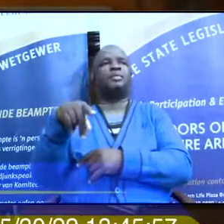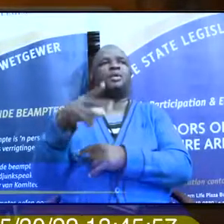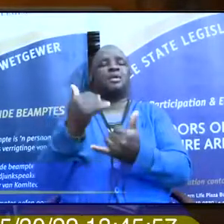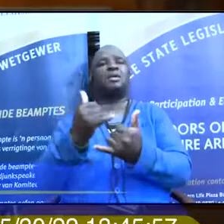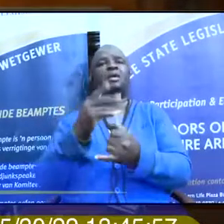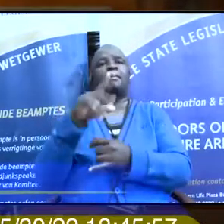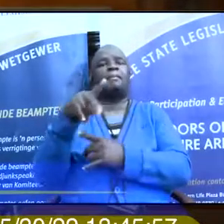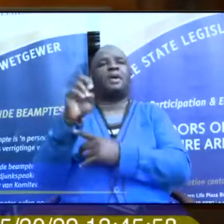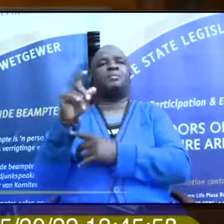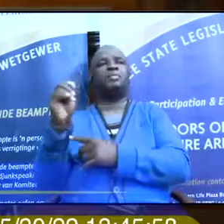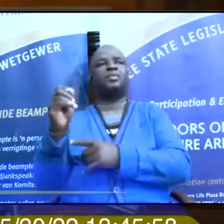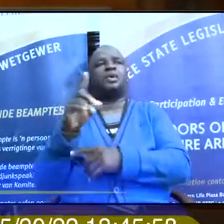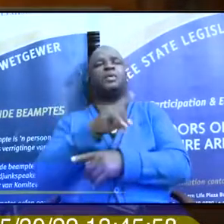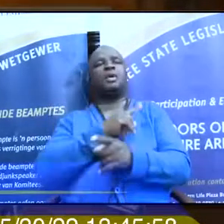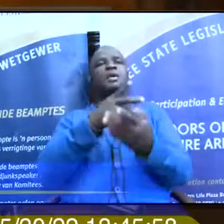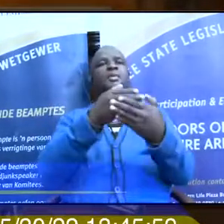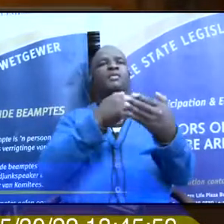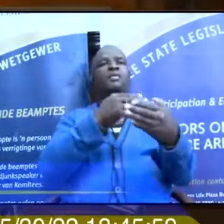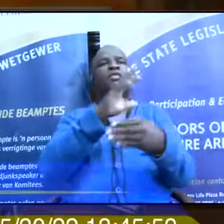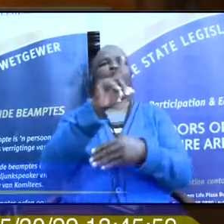it's only pep stores